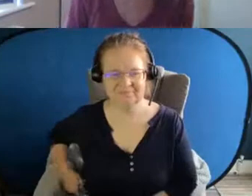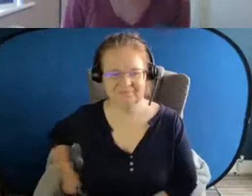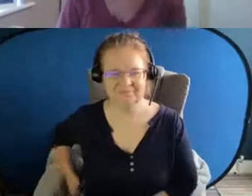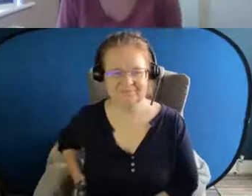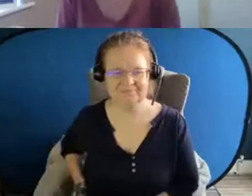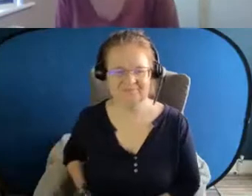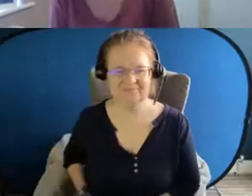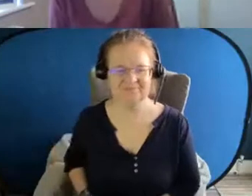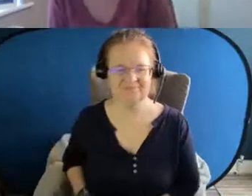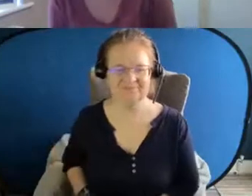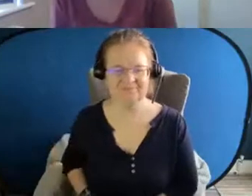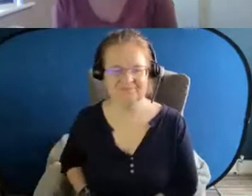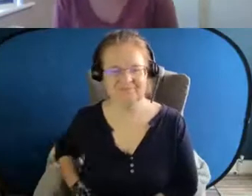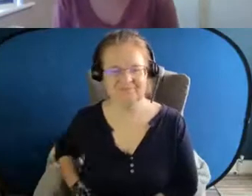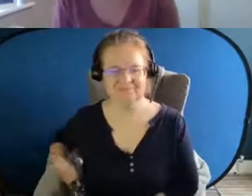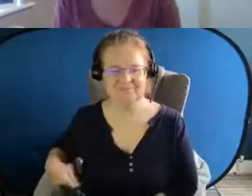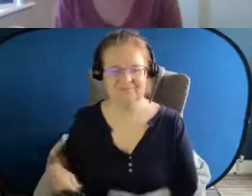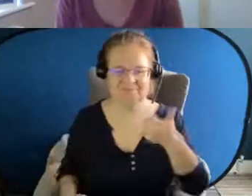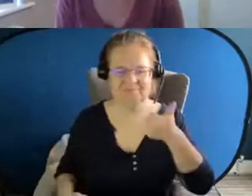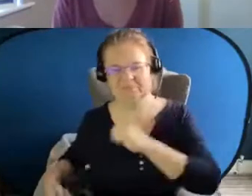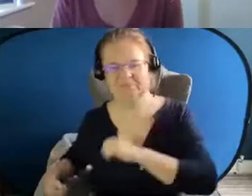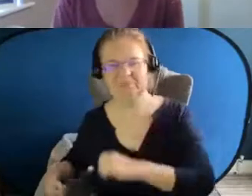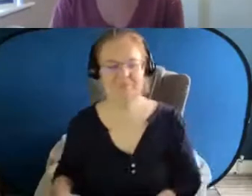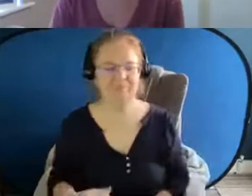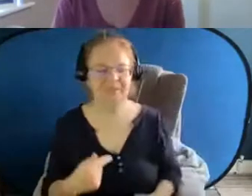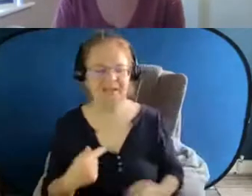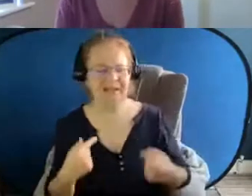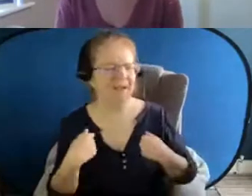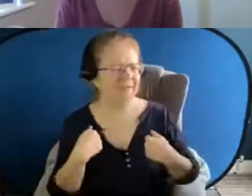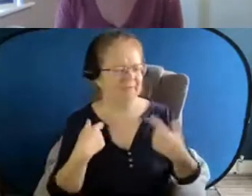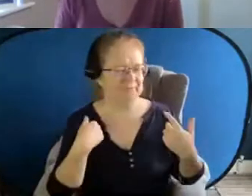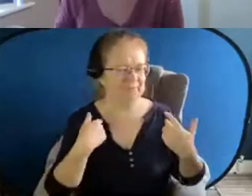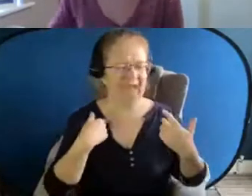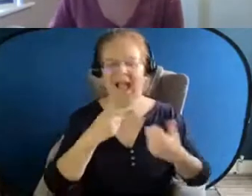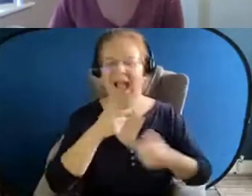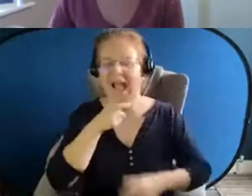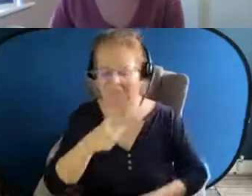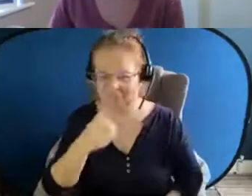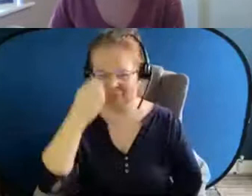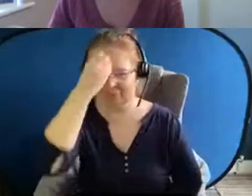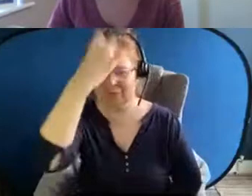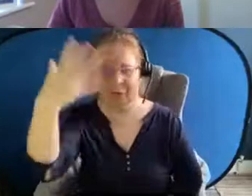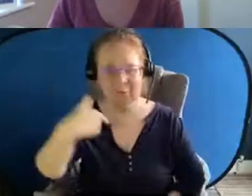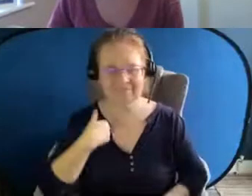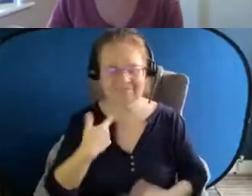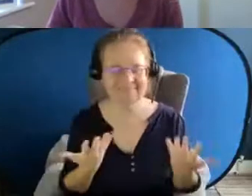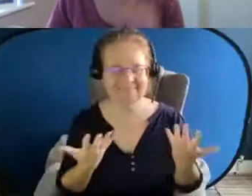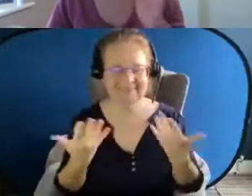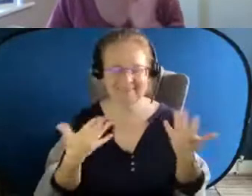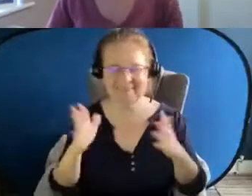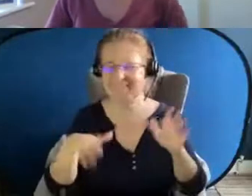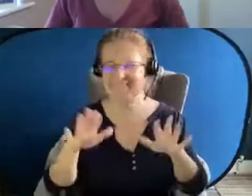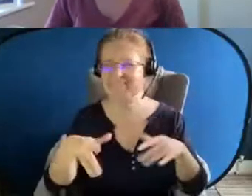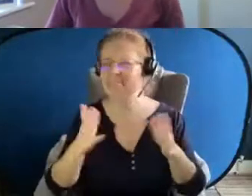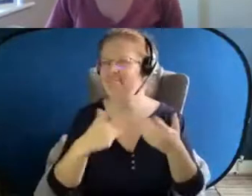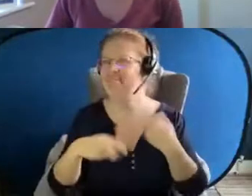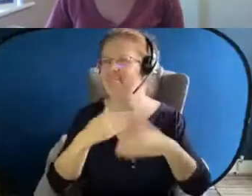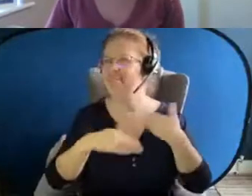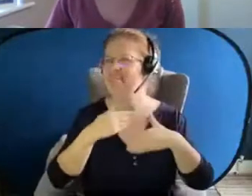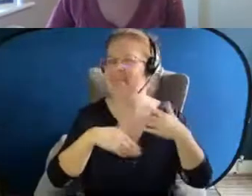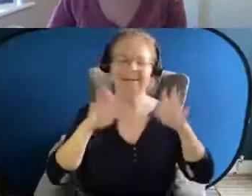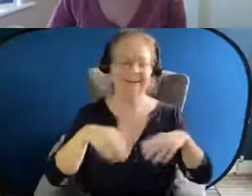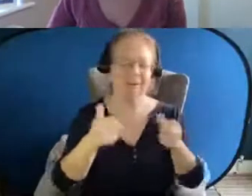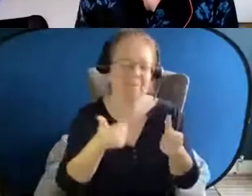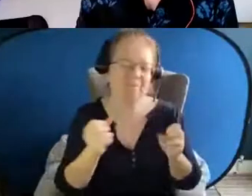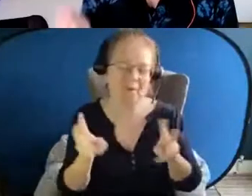about that. So I have no idea what I was going to say. No, whatsoever. I completely lost it. Back to you, Susan. Okay,